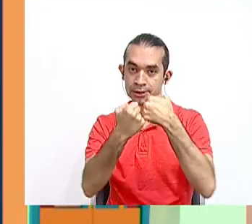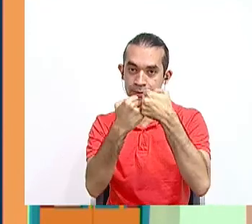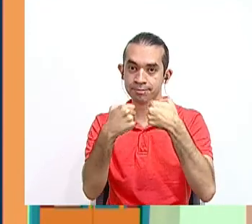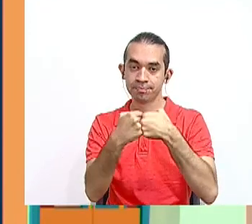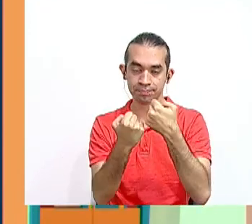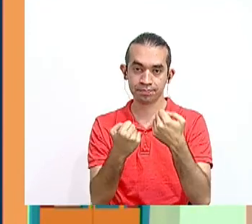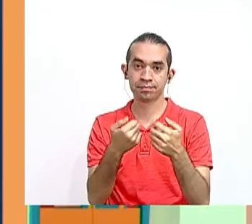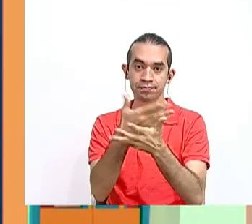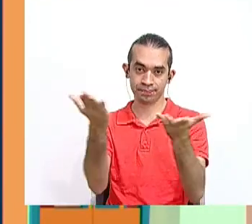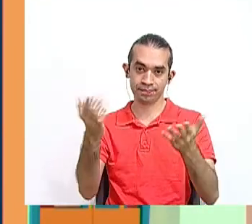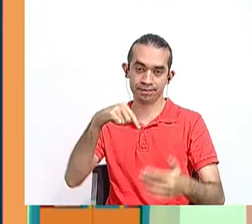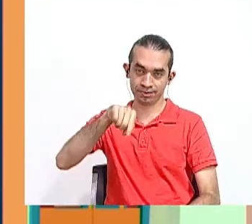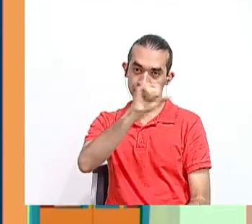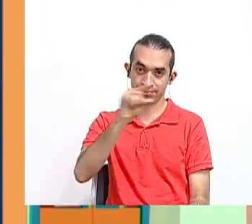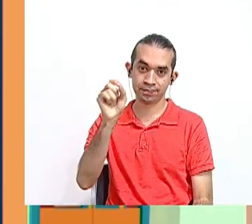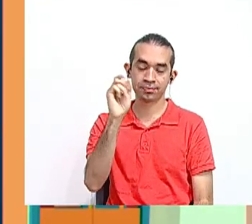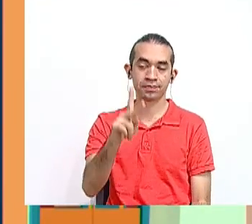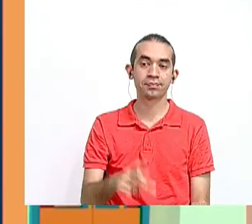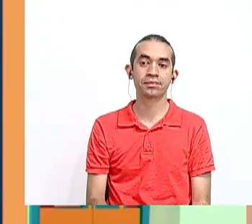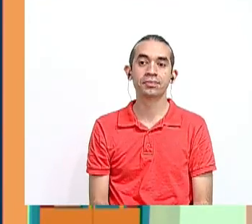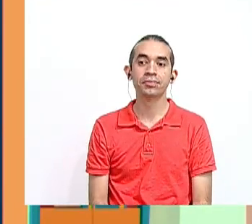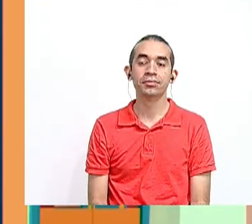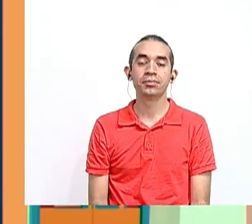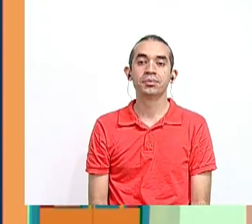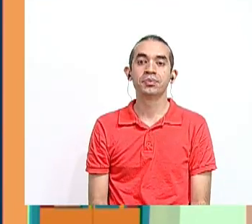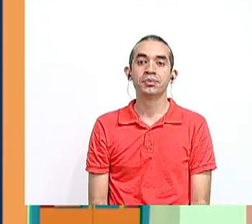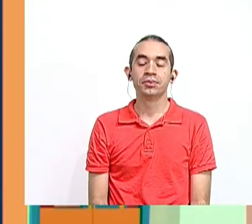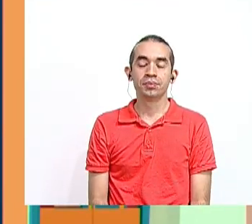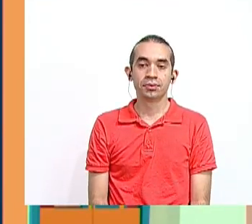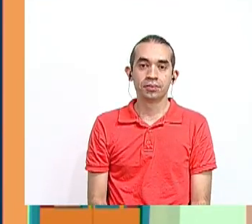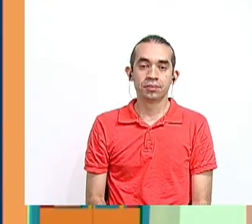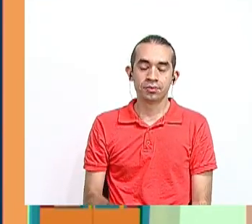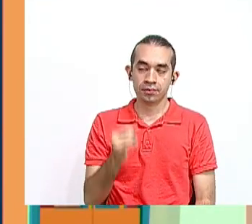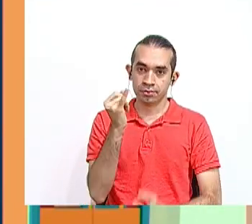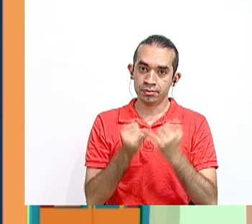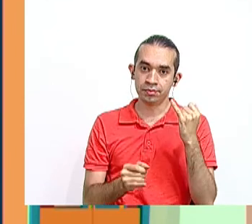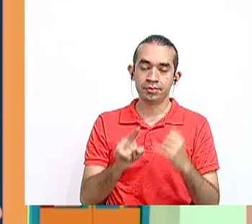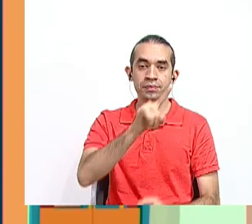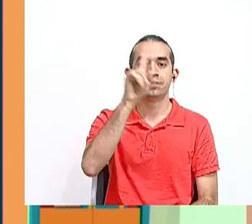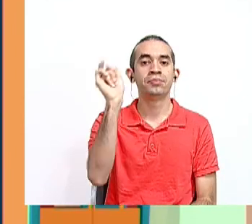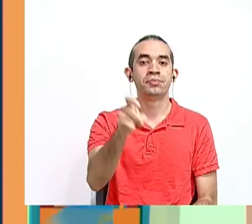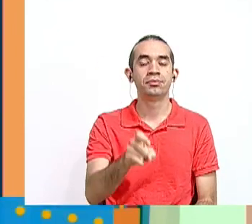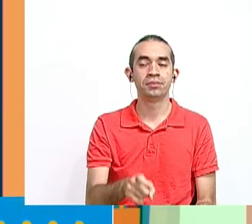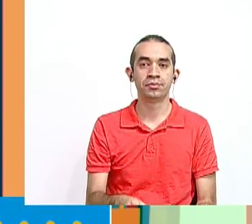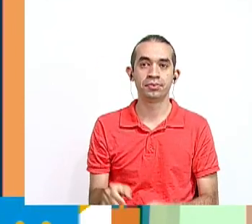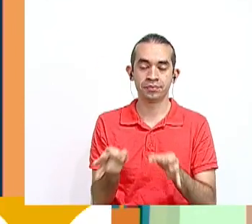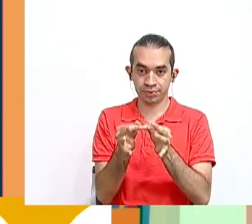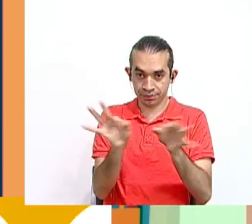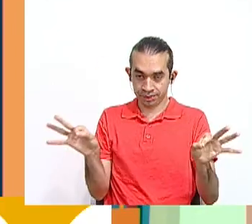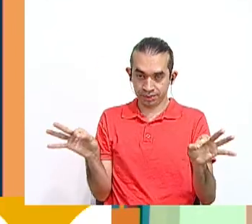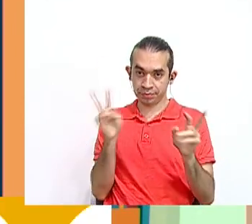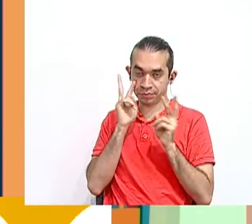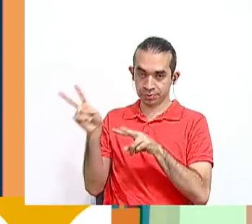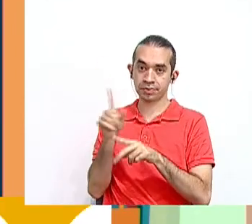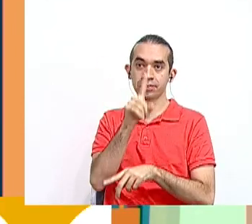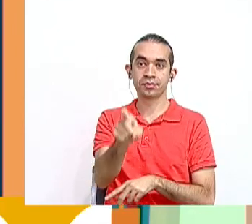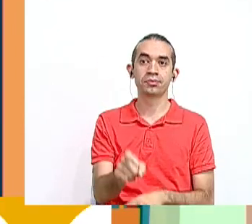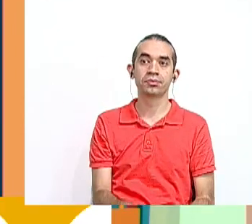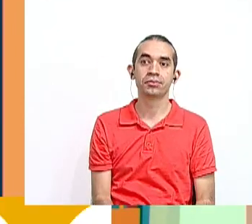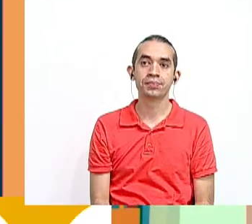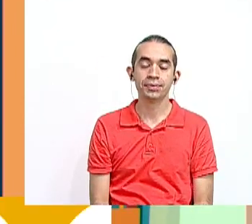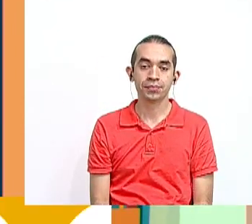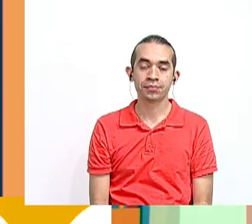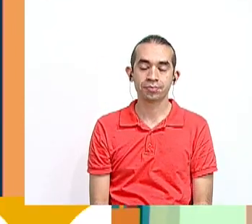for you this week, okay? So I have one last question for you. Let's see the question over here. What